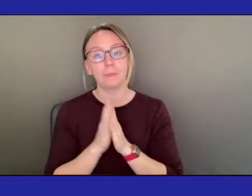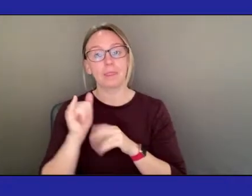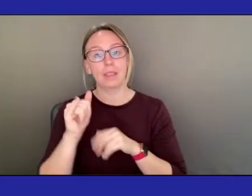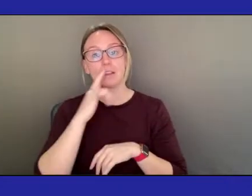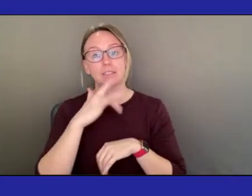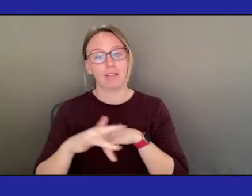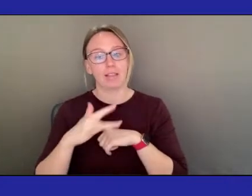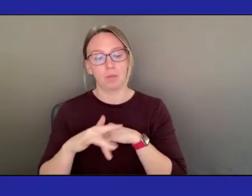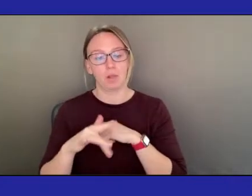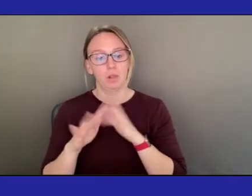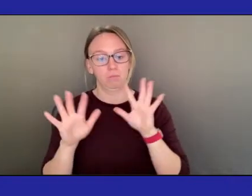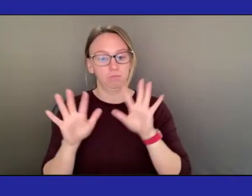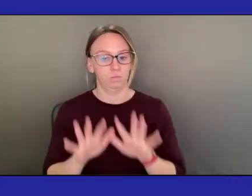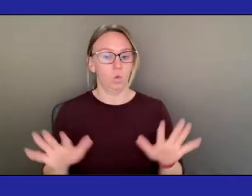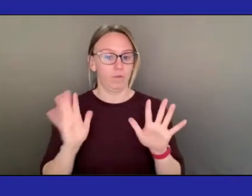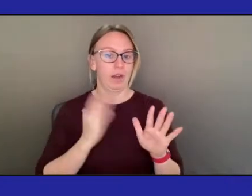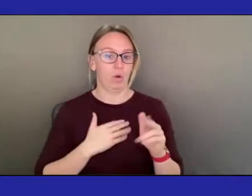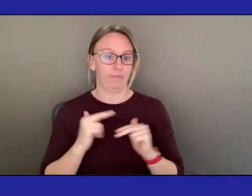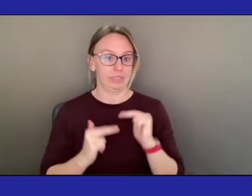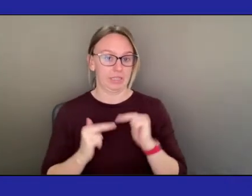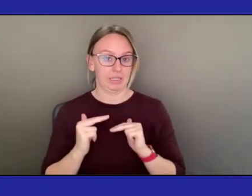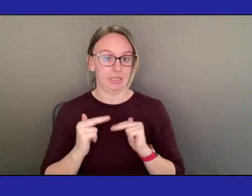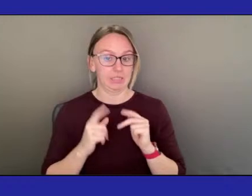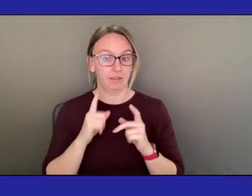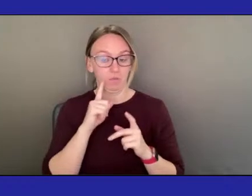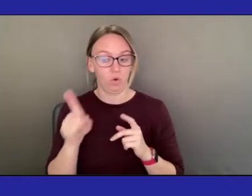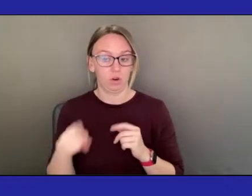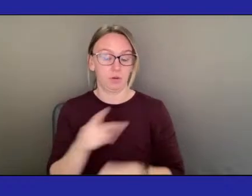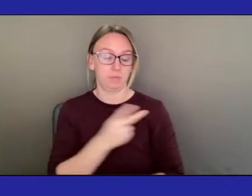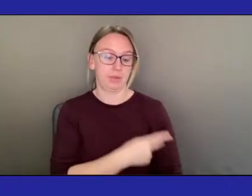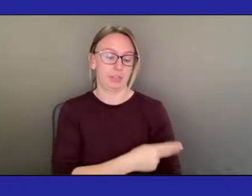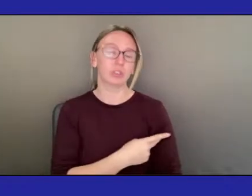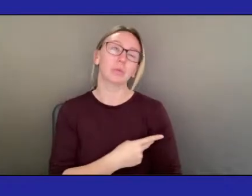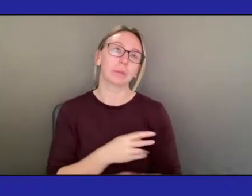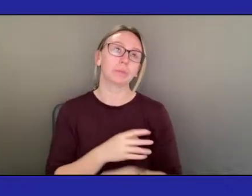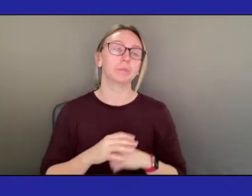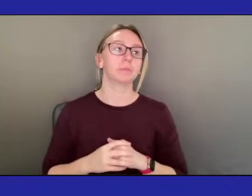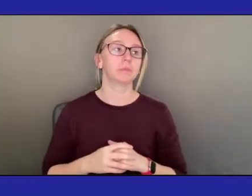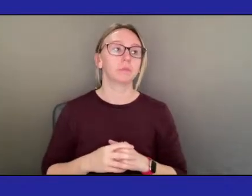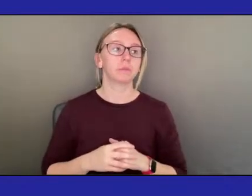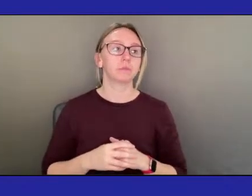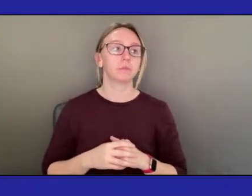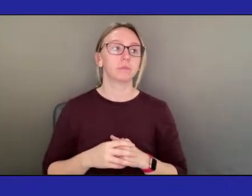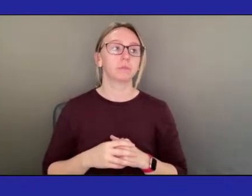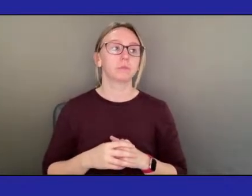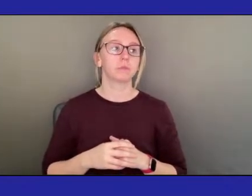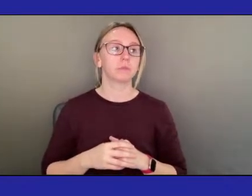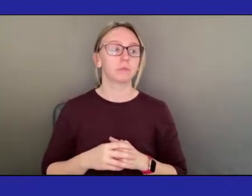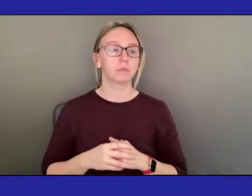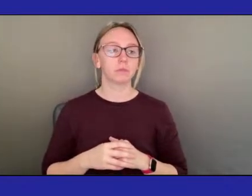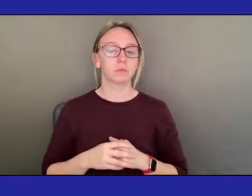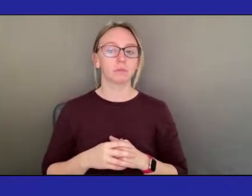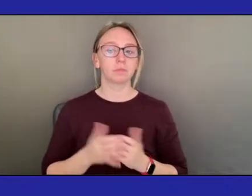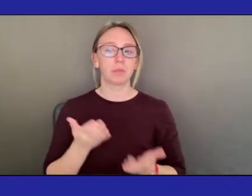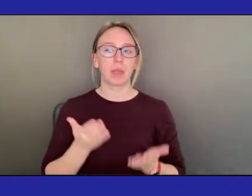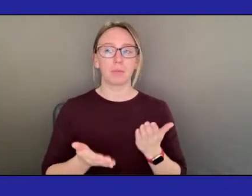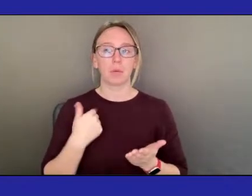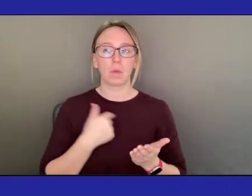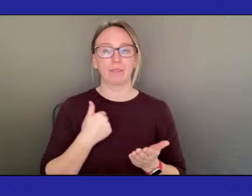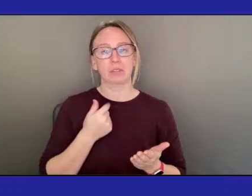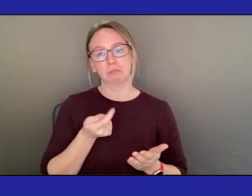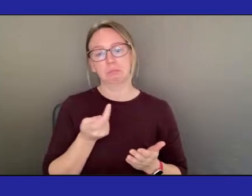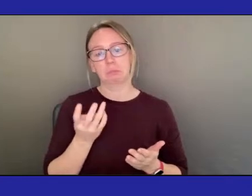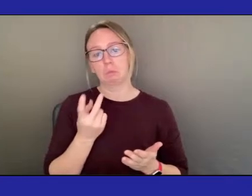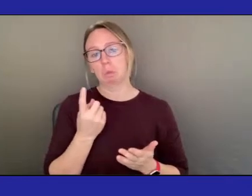our facilities to our patients. We've probably had maybe a couple of thousand patients that have used it